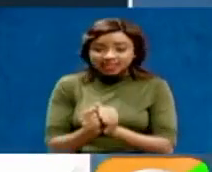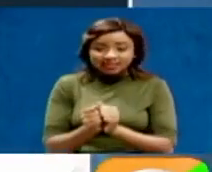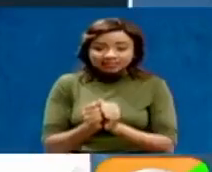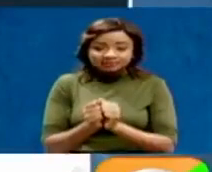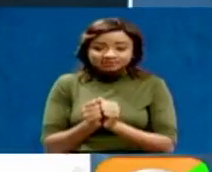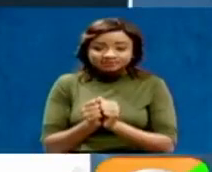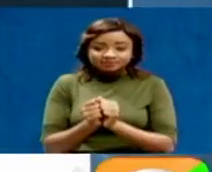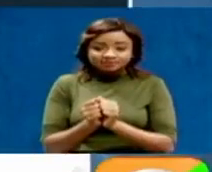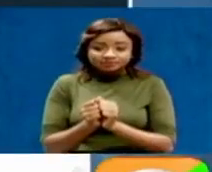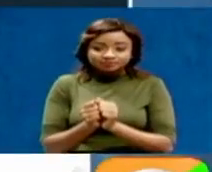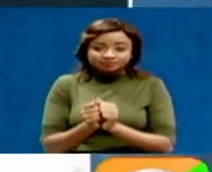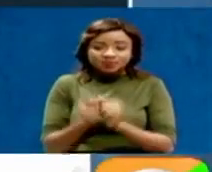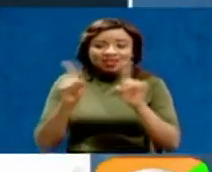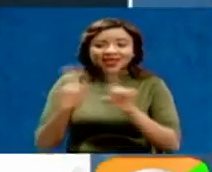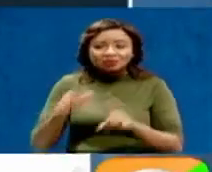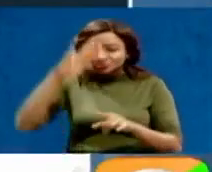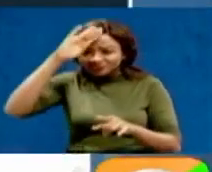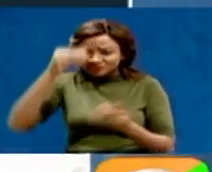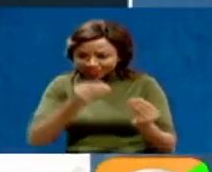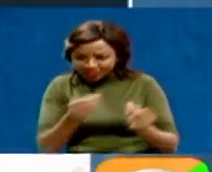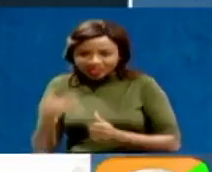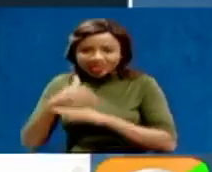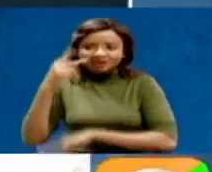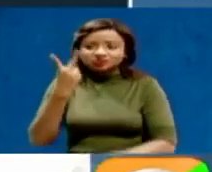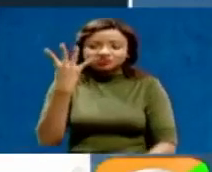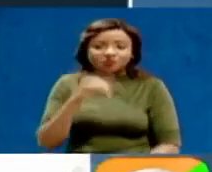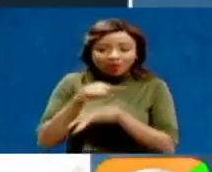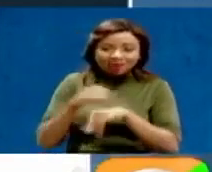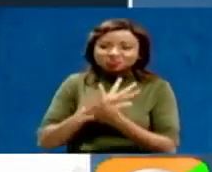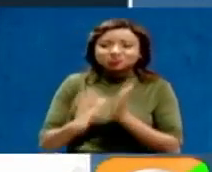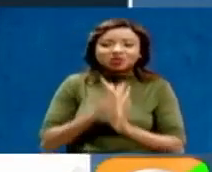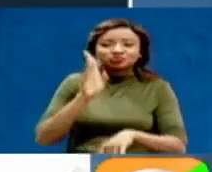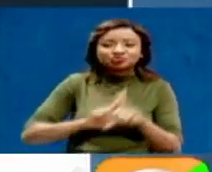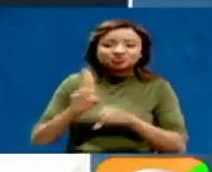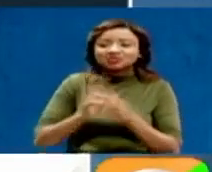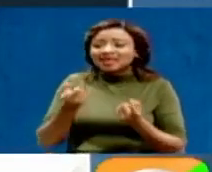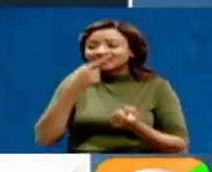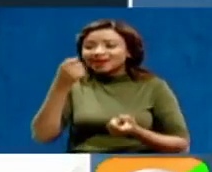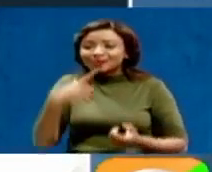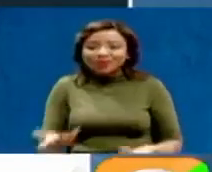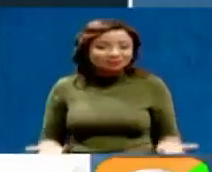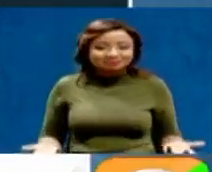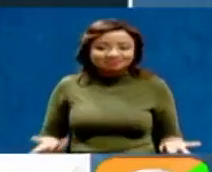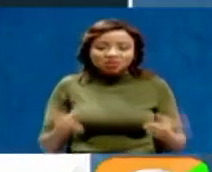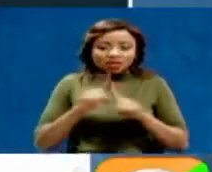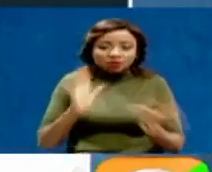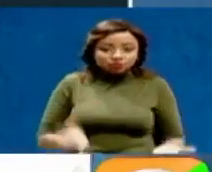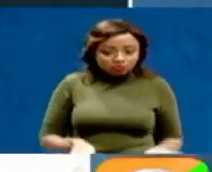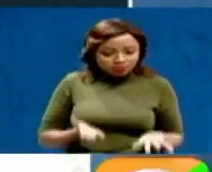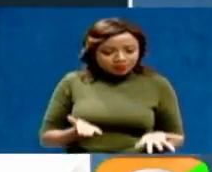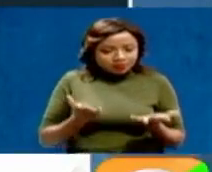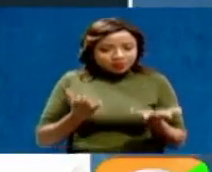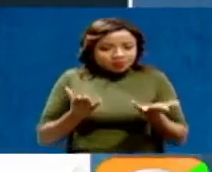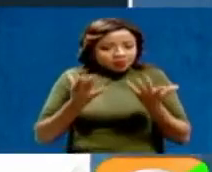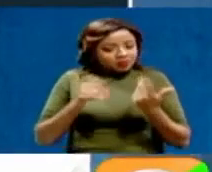symptom onset and resolution of fever for at least 24 hours without the use of fever-reducing medications and with improvement